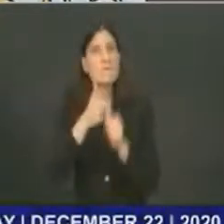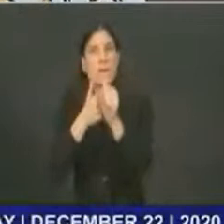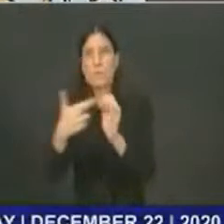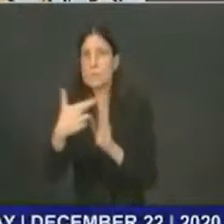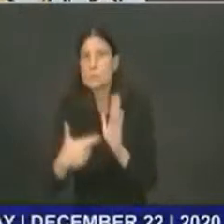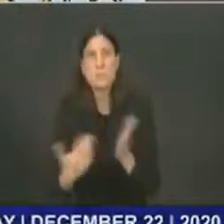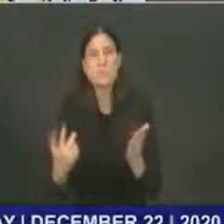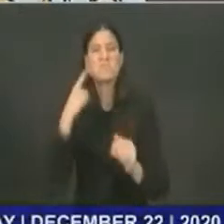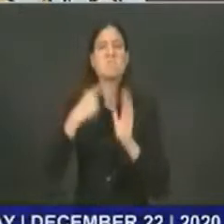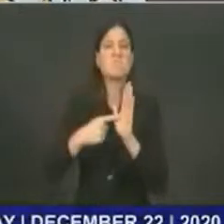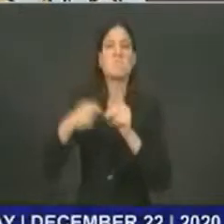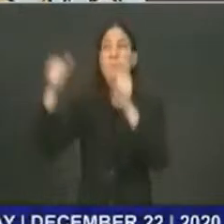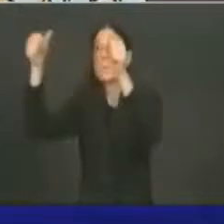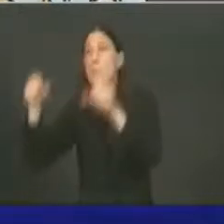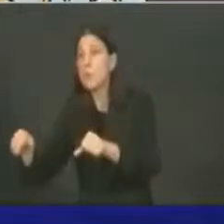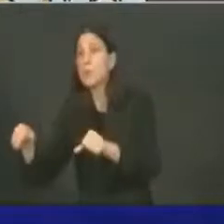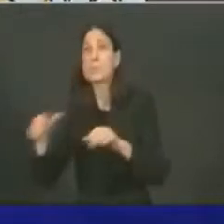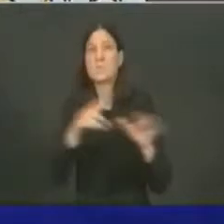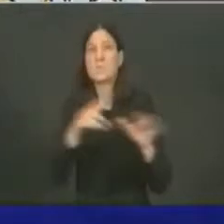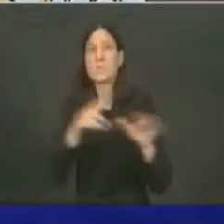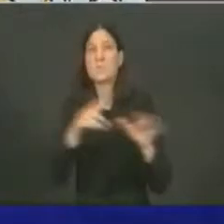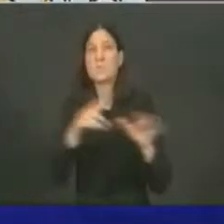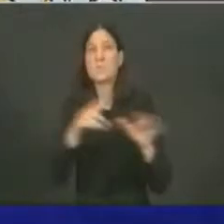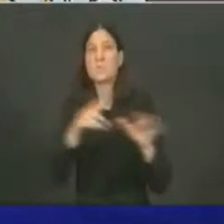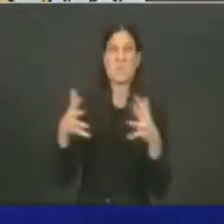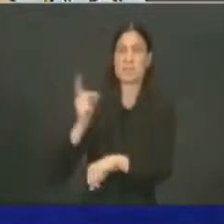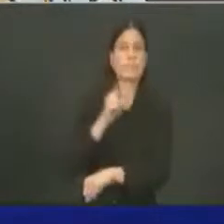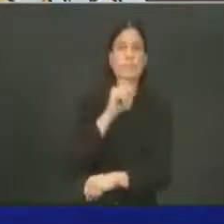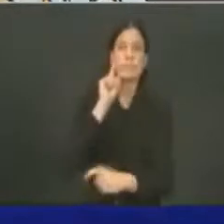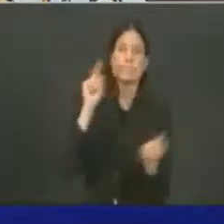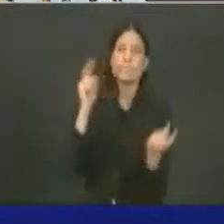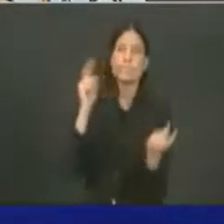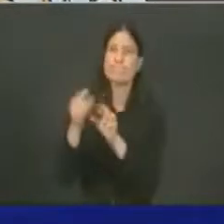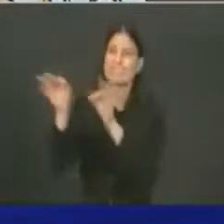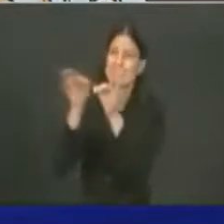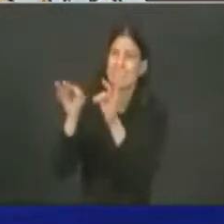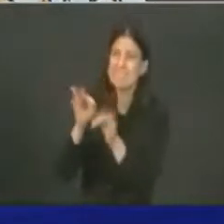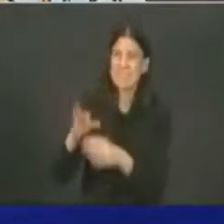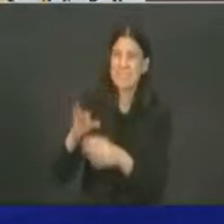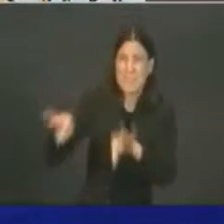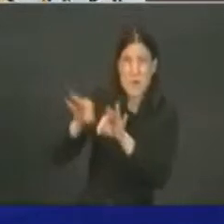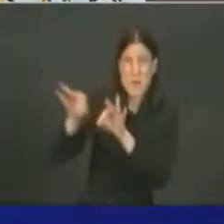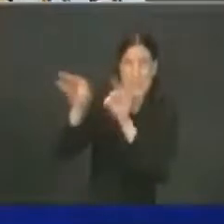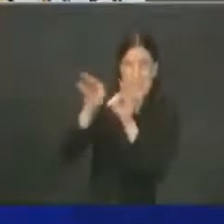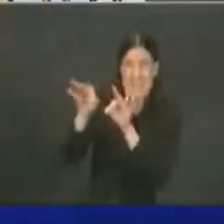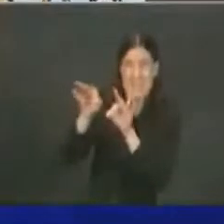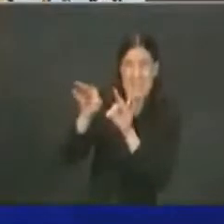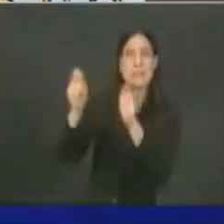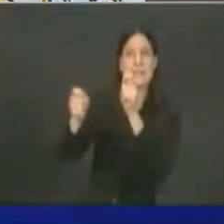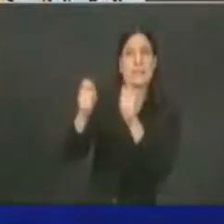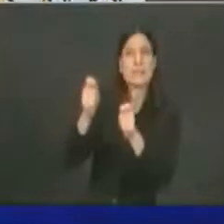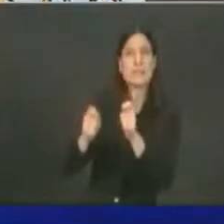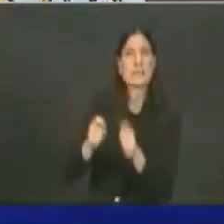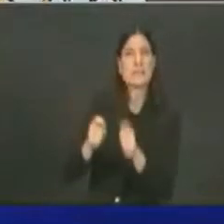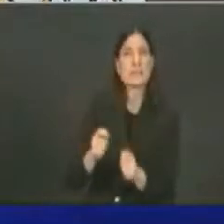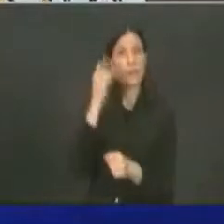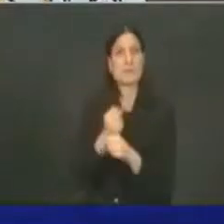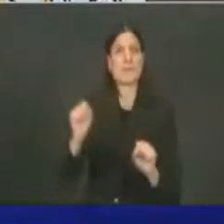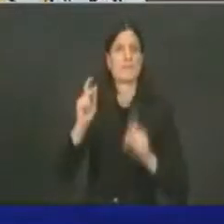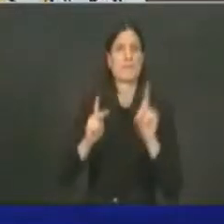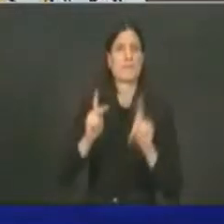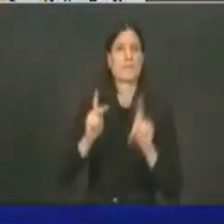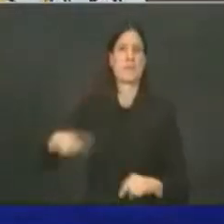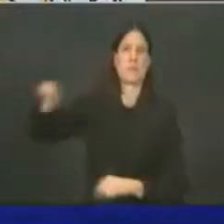compliance. The staff at DEM, who've been helping Rhode Islanders take it outside. The team